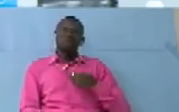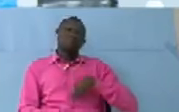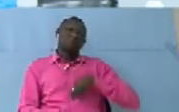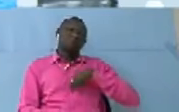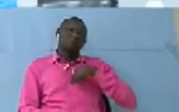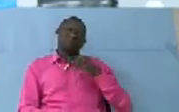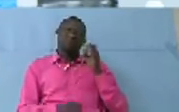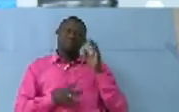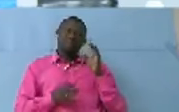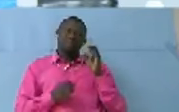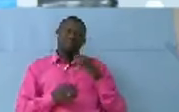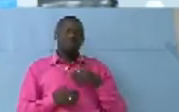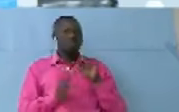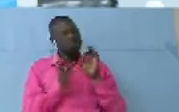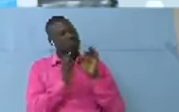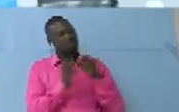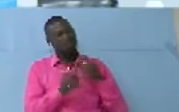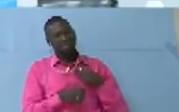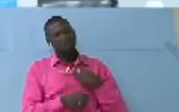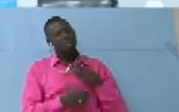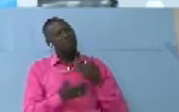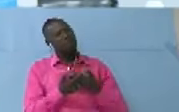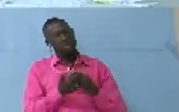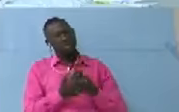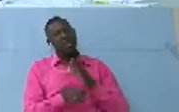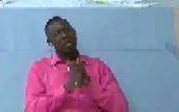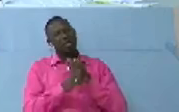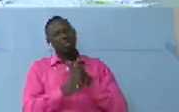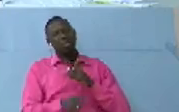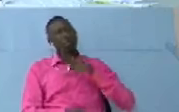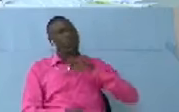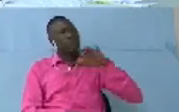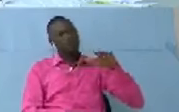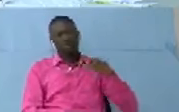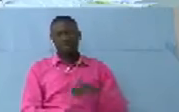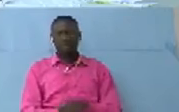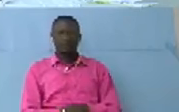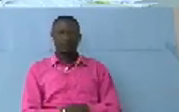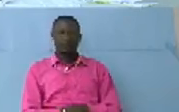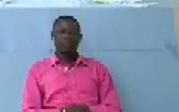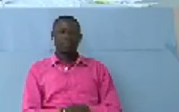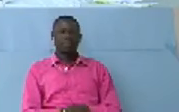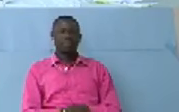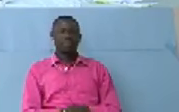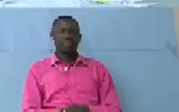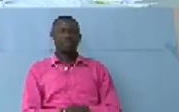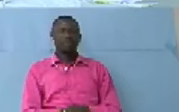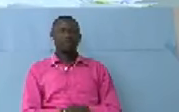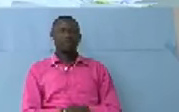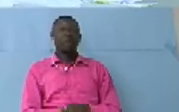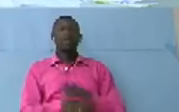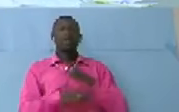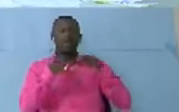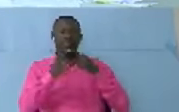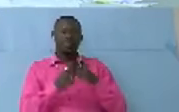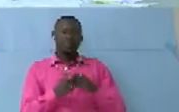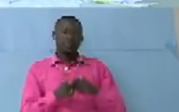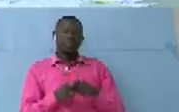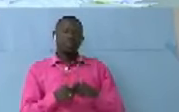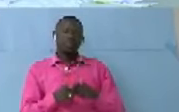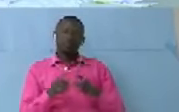Bafani Mr. Ngom Diodina. And he was telling me, Mr. Ngom, give me water. After this, just cut out everything about